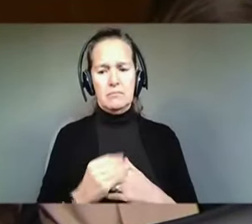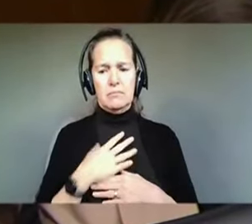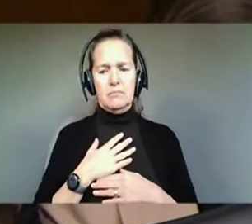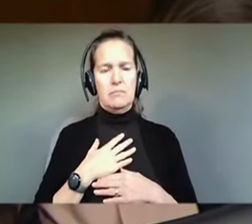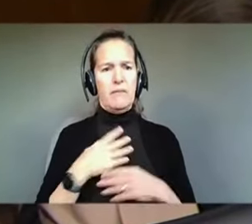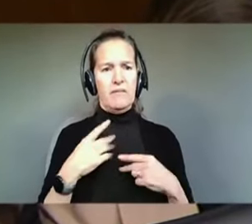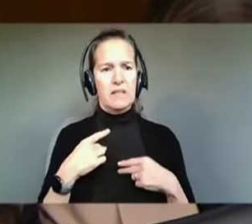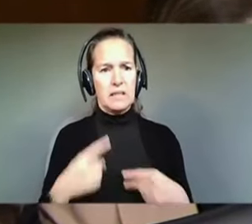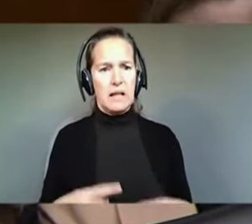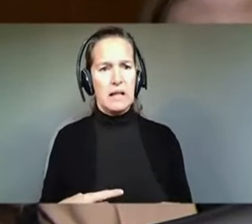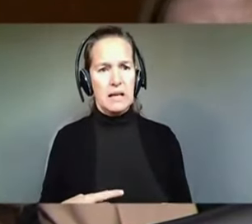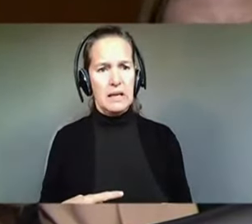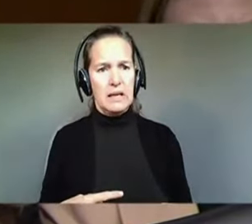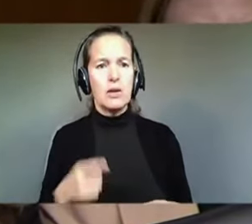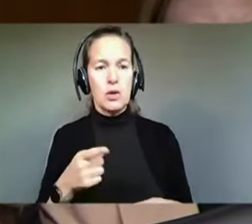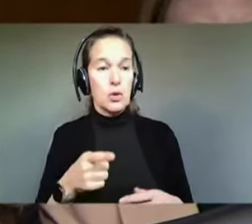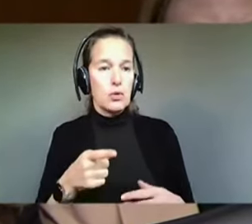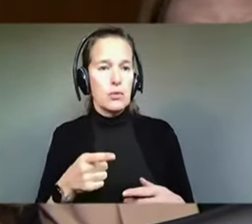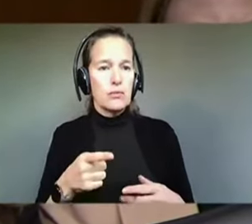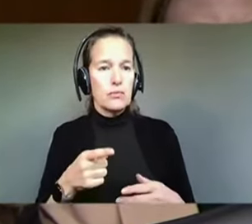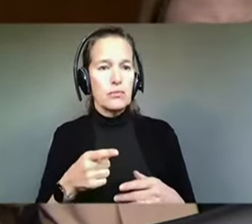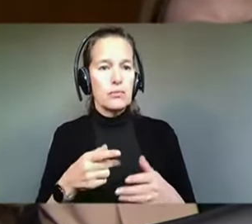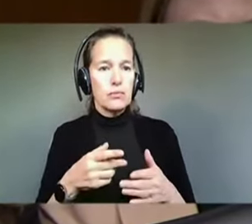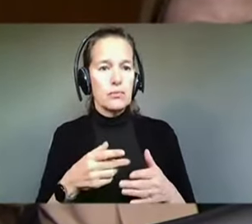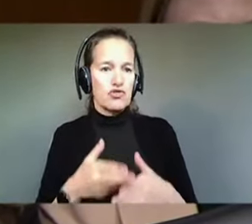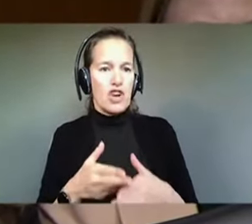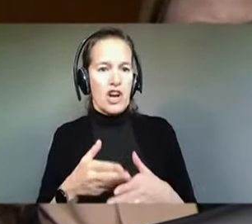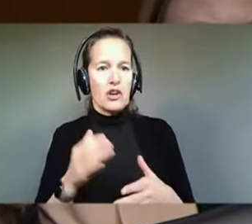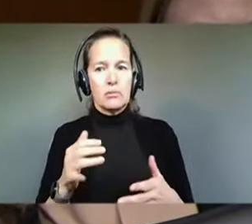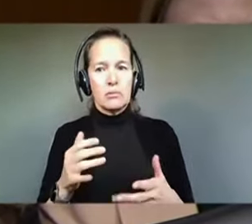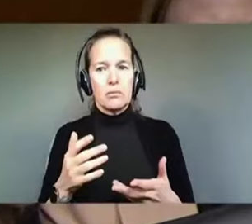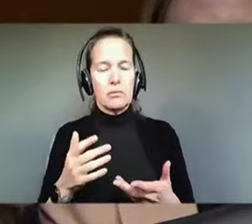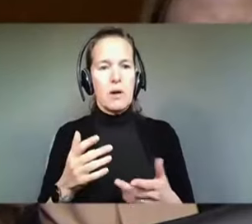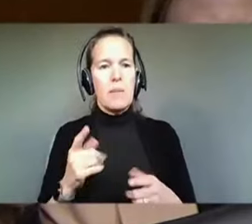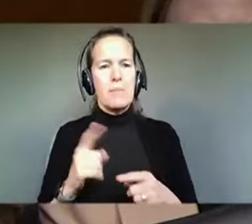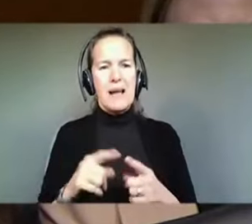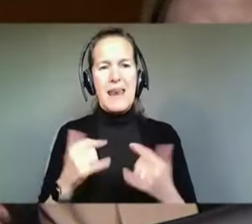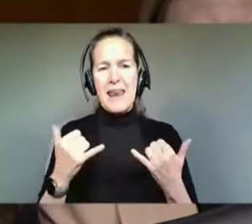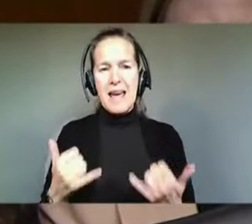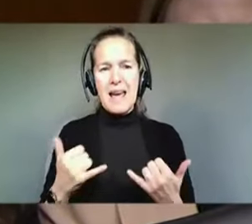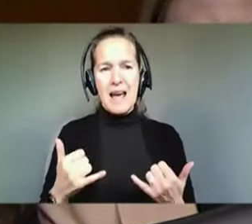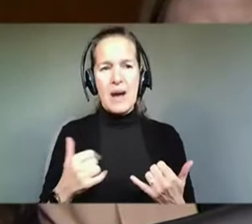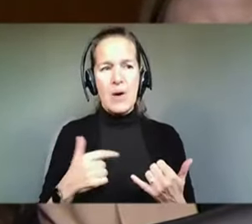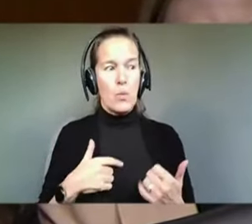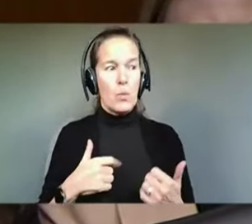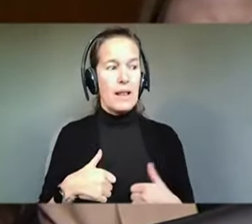that. But we're living in a time and a place when